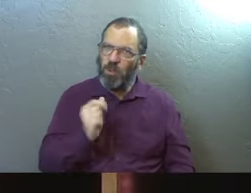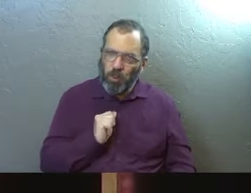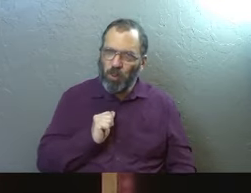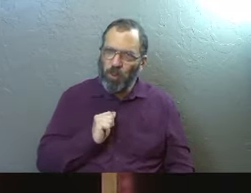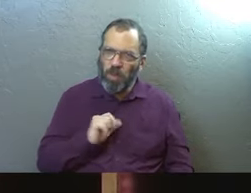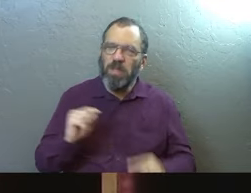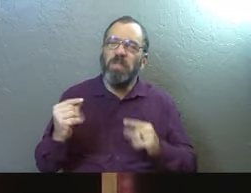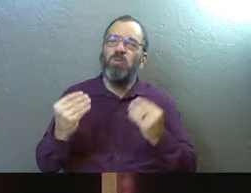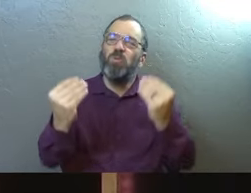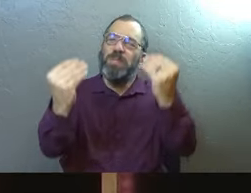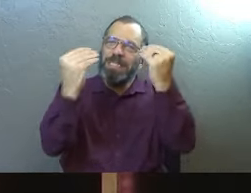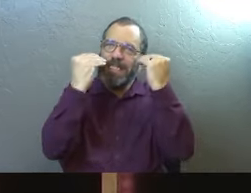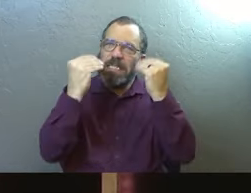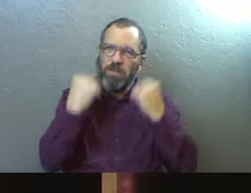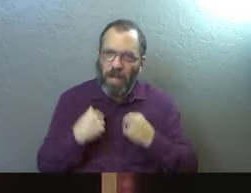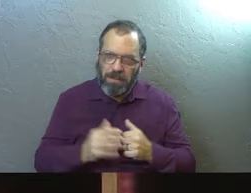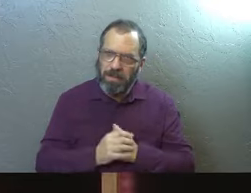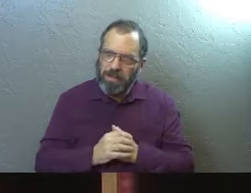to train us up.